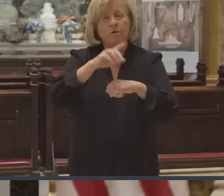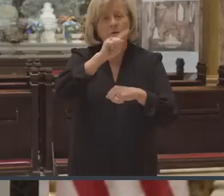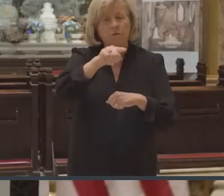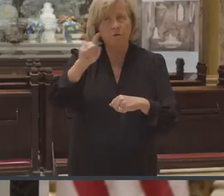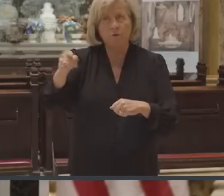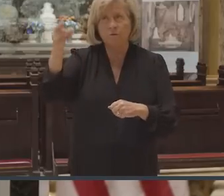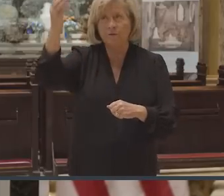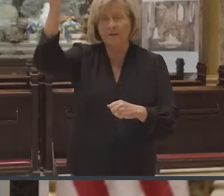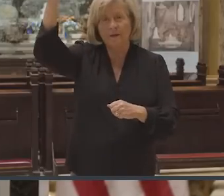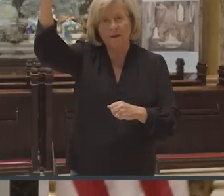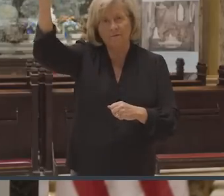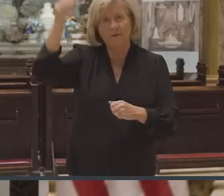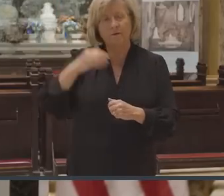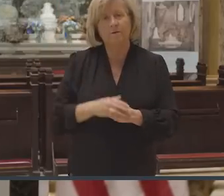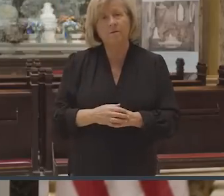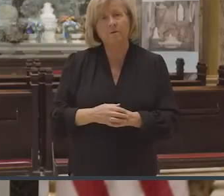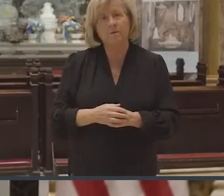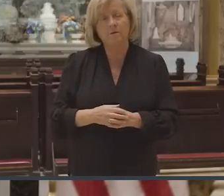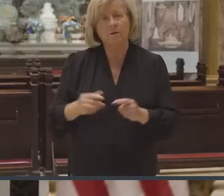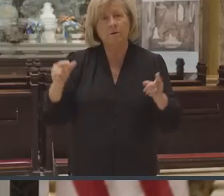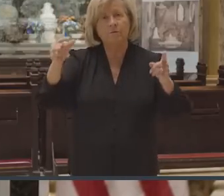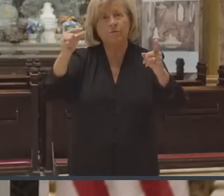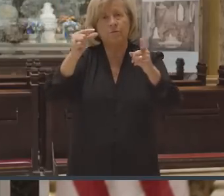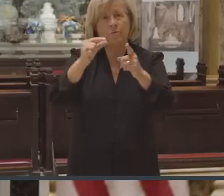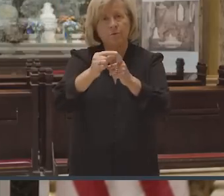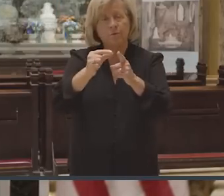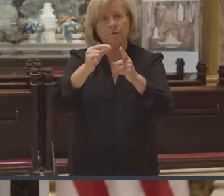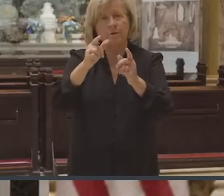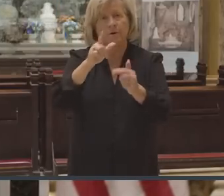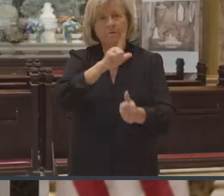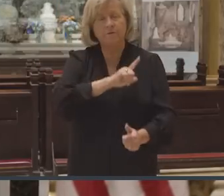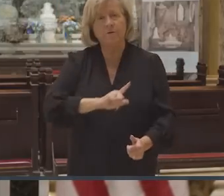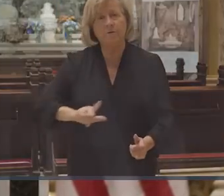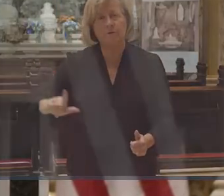heaven. The word of the Lord.